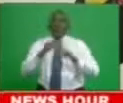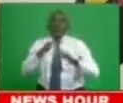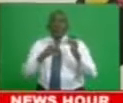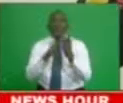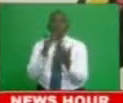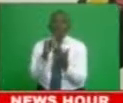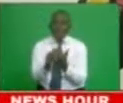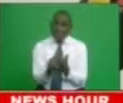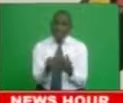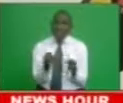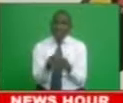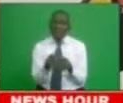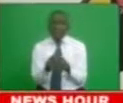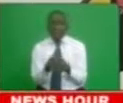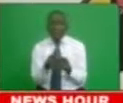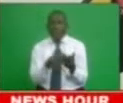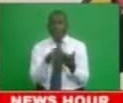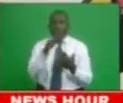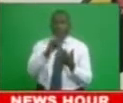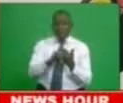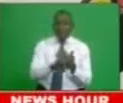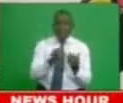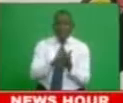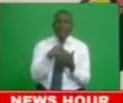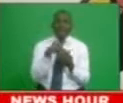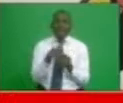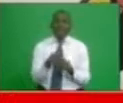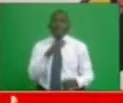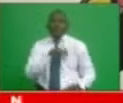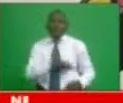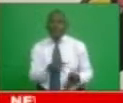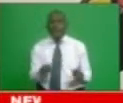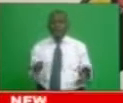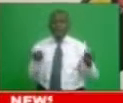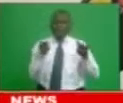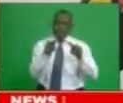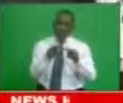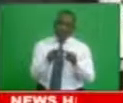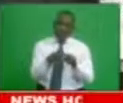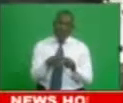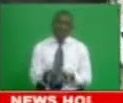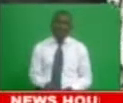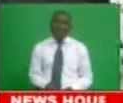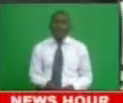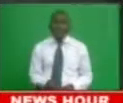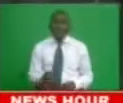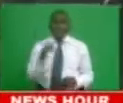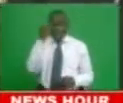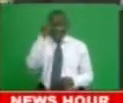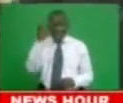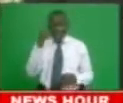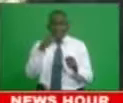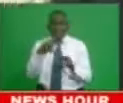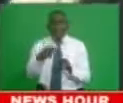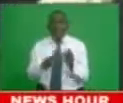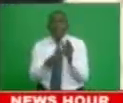projects, and projects that add value to production that takes place in our country. The Italians are the next